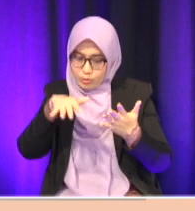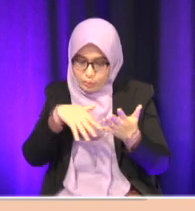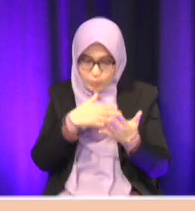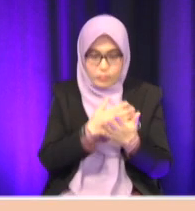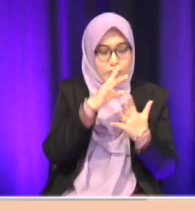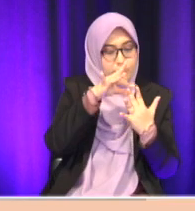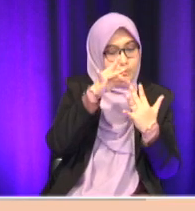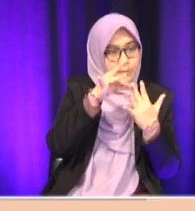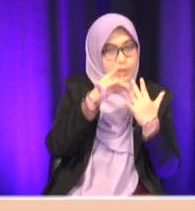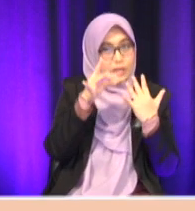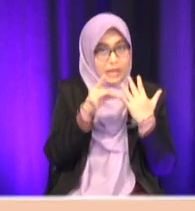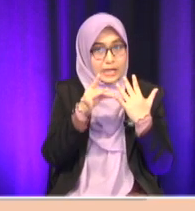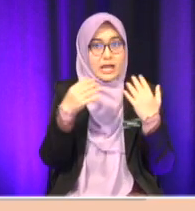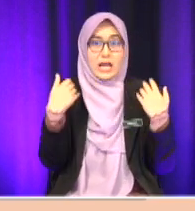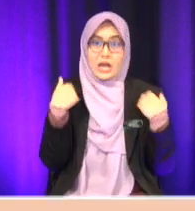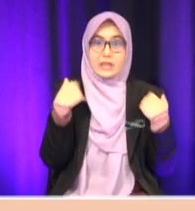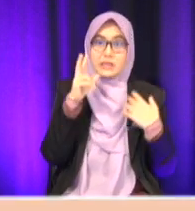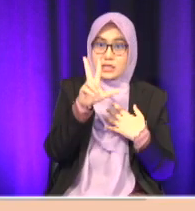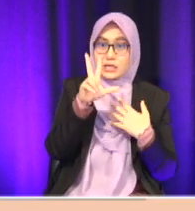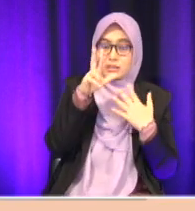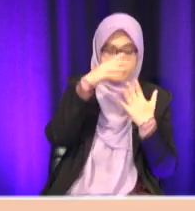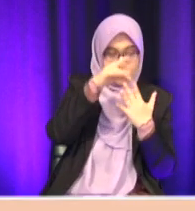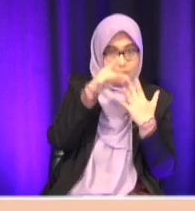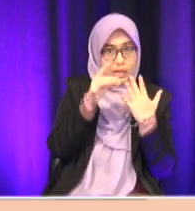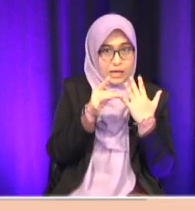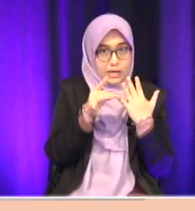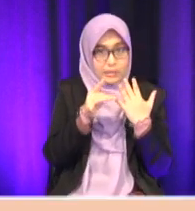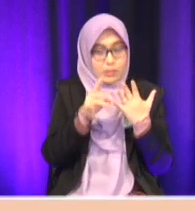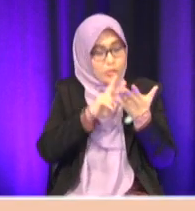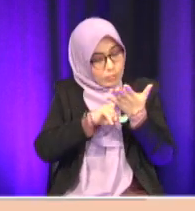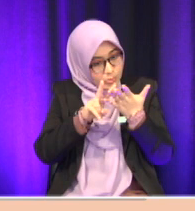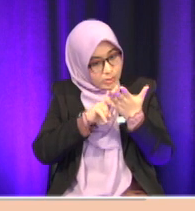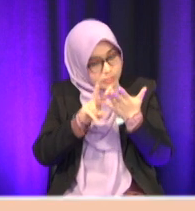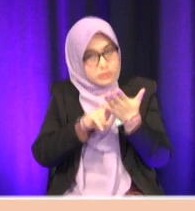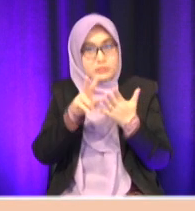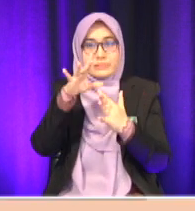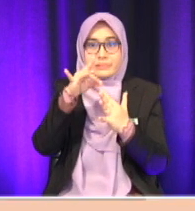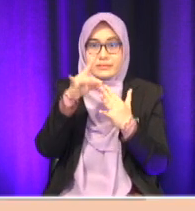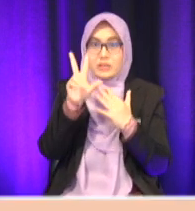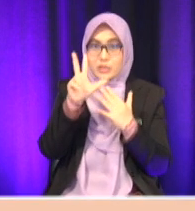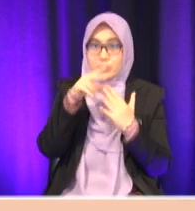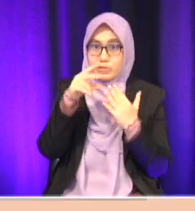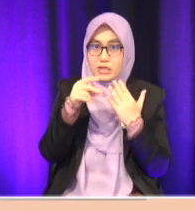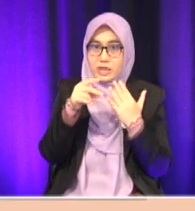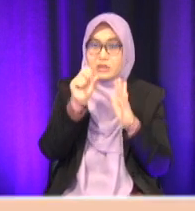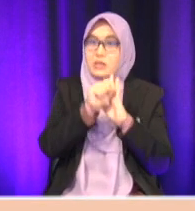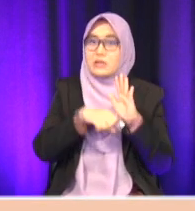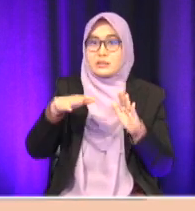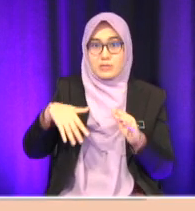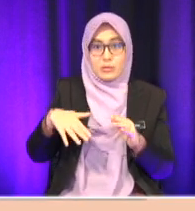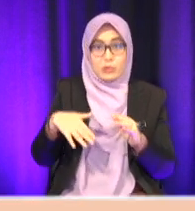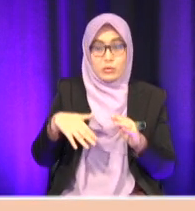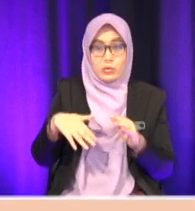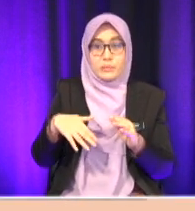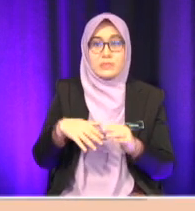the options. There are 3 options, so you have to go through all the options before you decide on